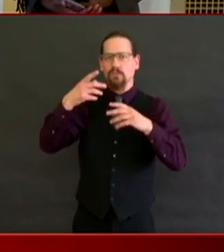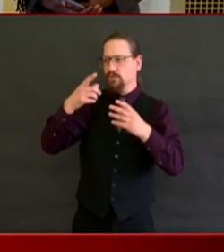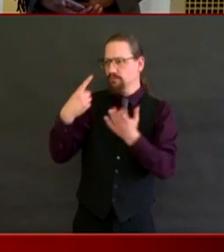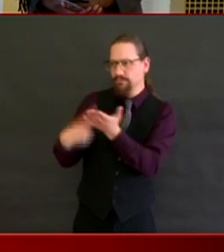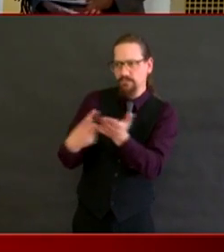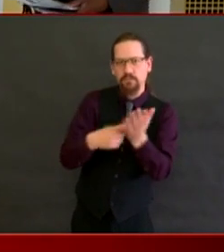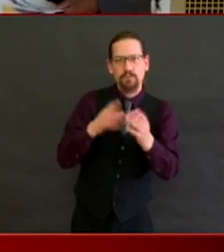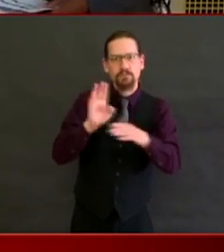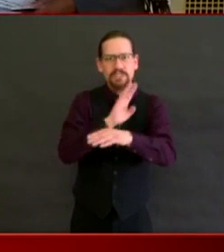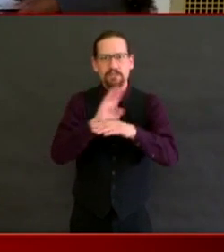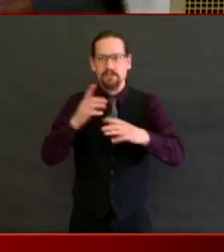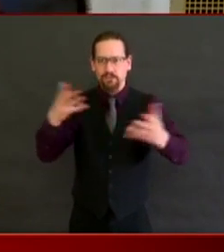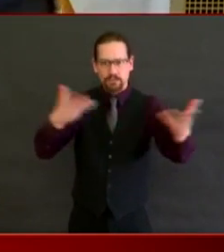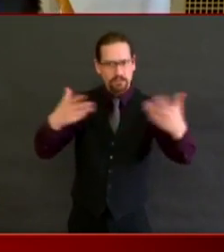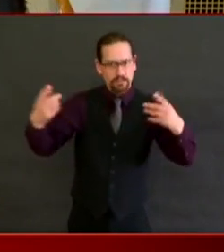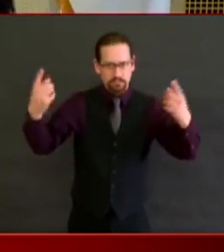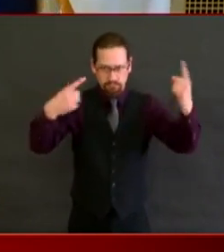stimulus.